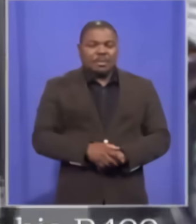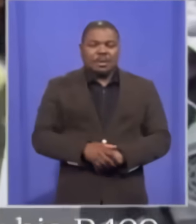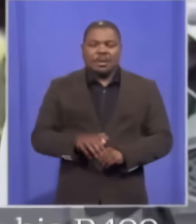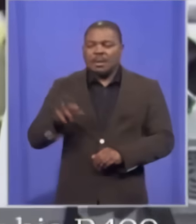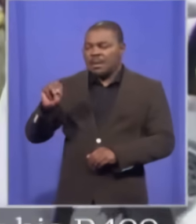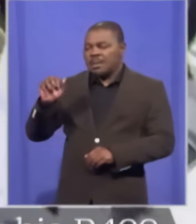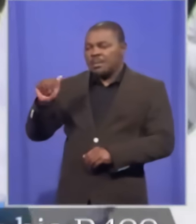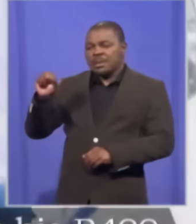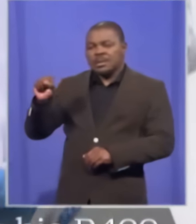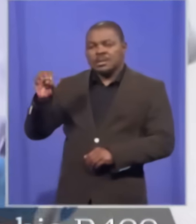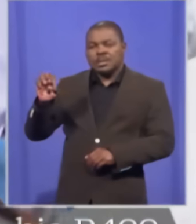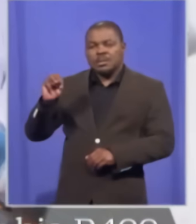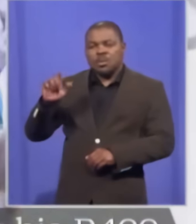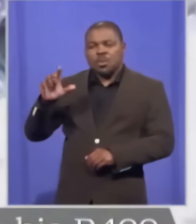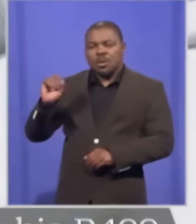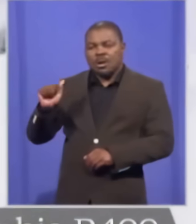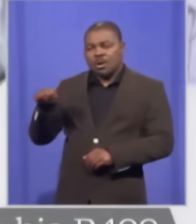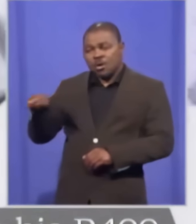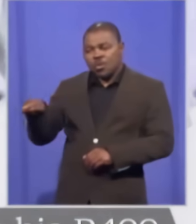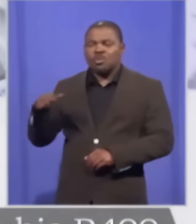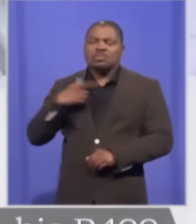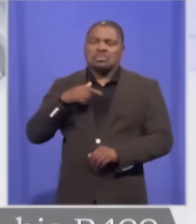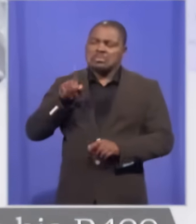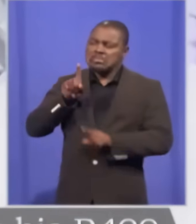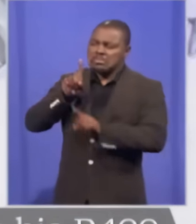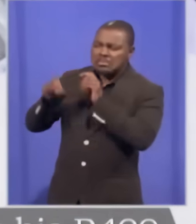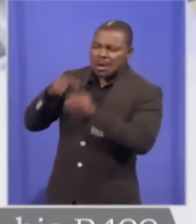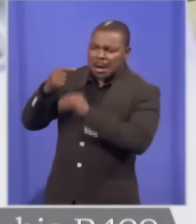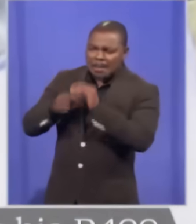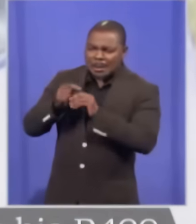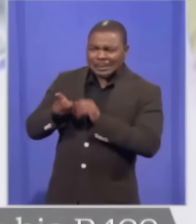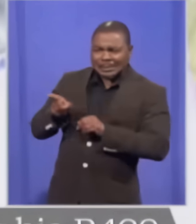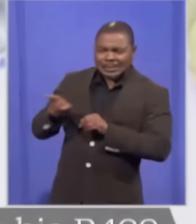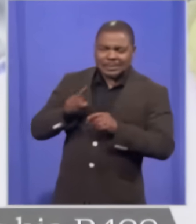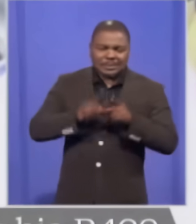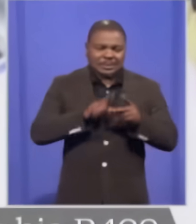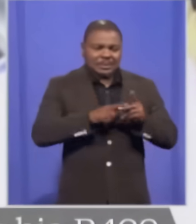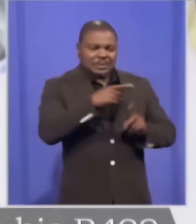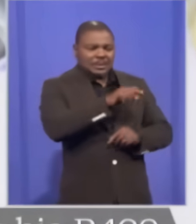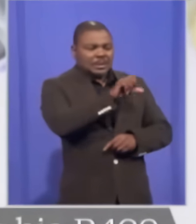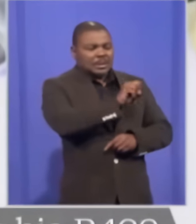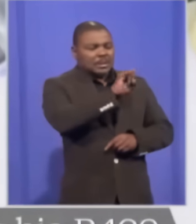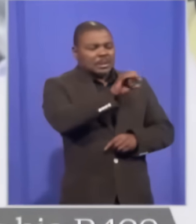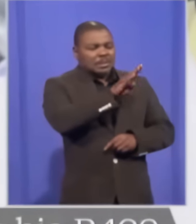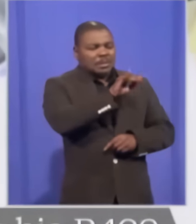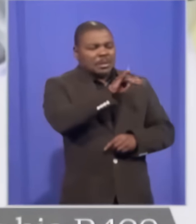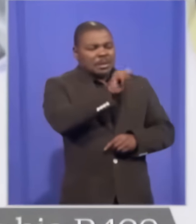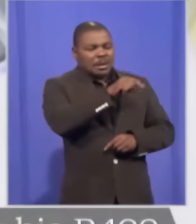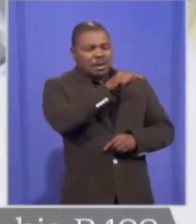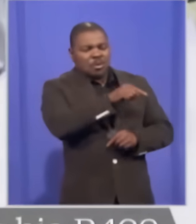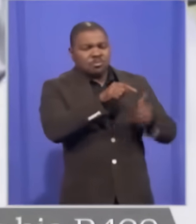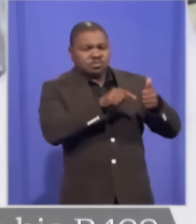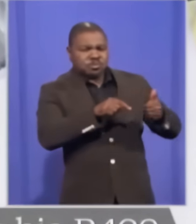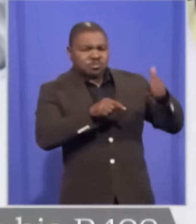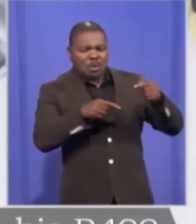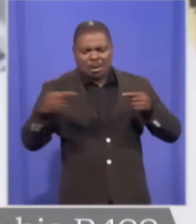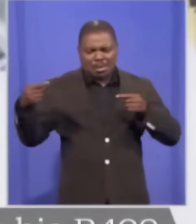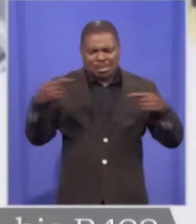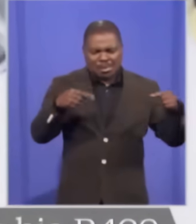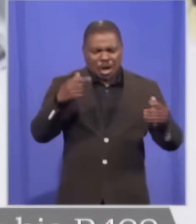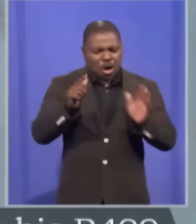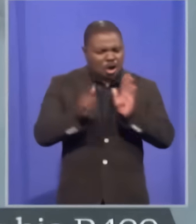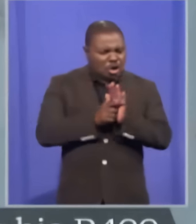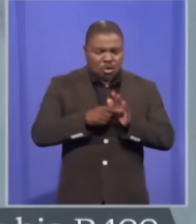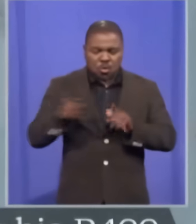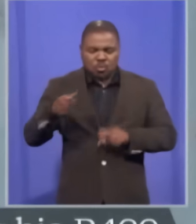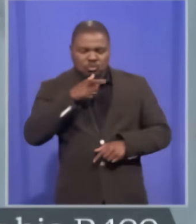go araba dipotšišo ka mabarebare mabapi le ntwa ya semolao magareng ga gagwe le mo Lieutenant Mogenerala Shadrack